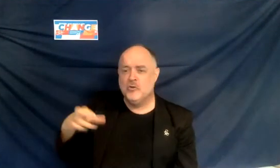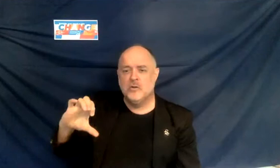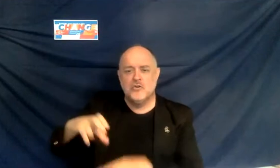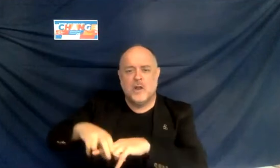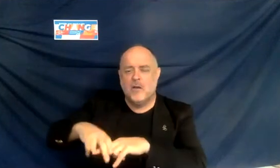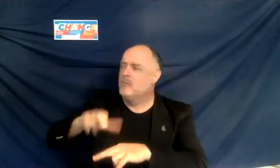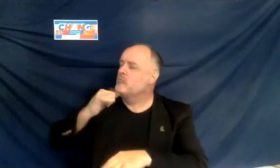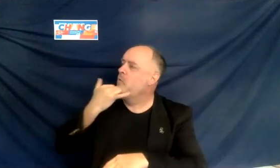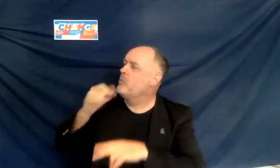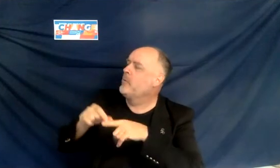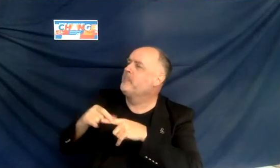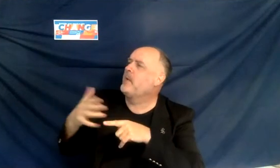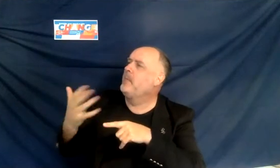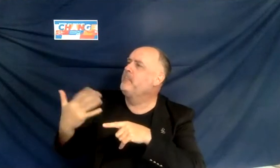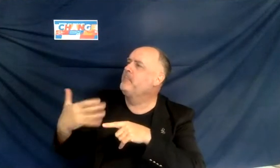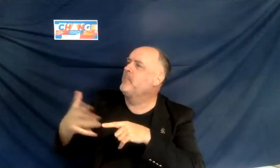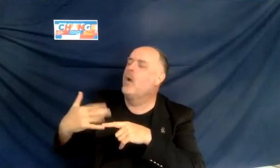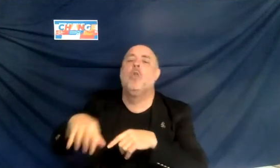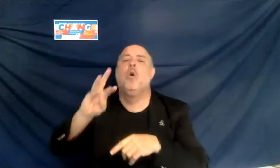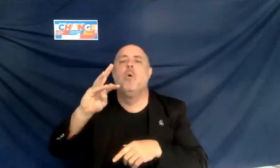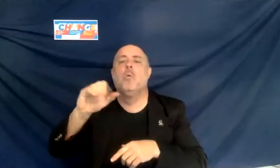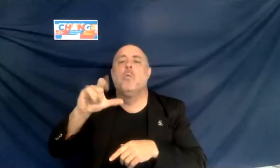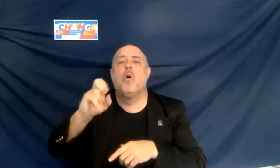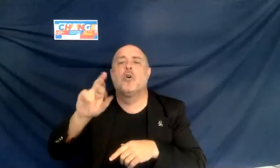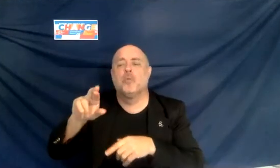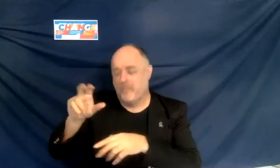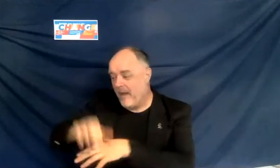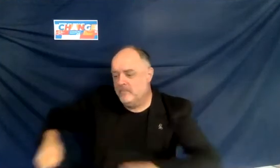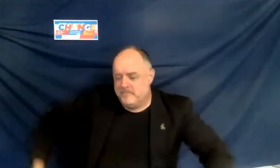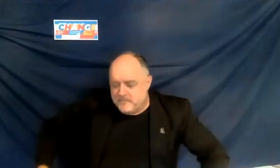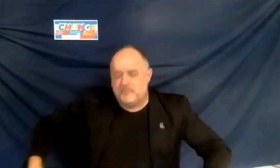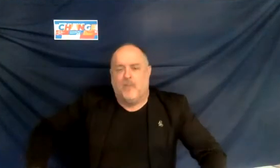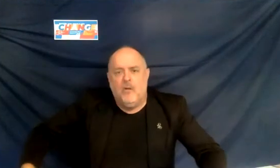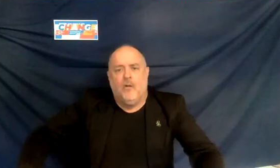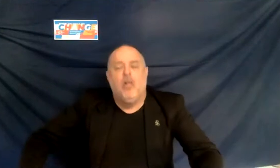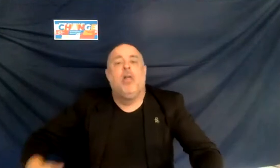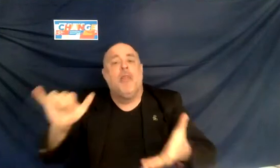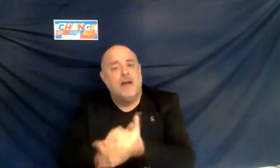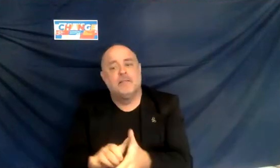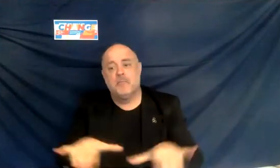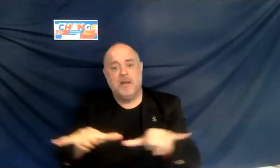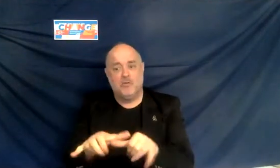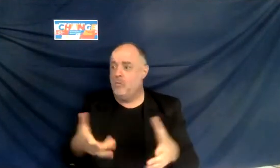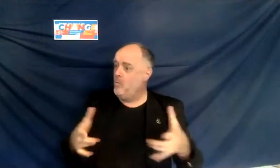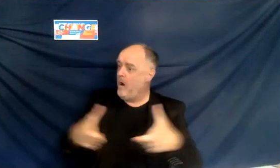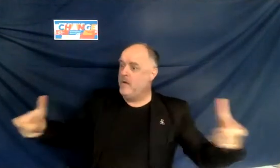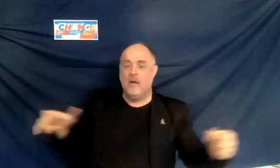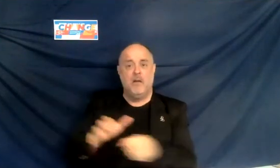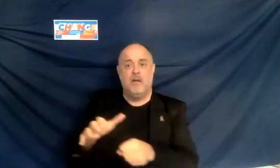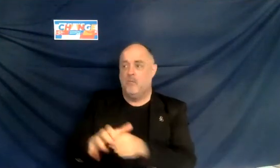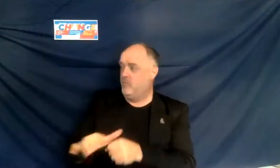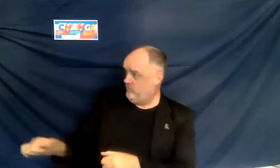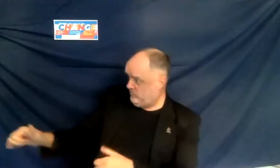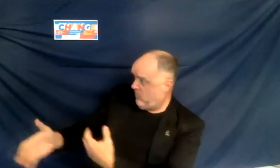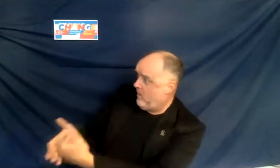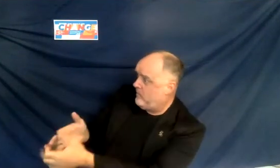you. Oh my God. In the cycle track, but that space was wide enough that we didn't have to worry about making her feel uncomfortable.